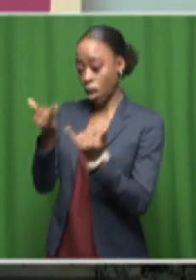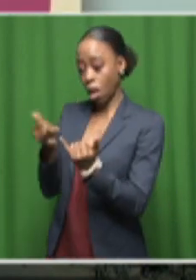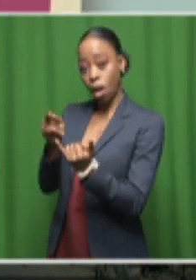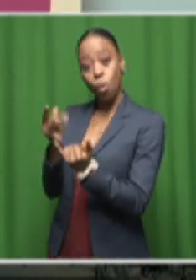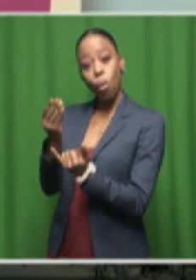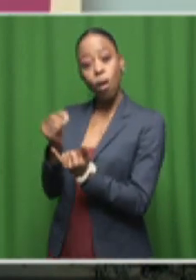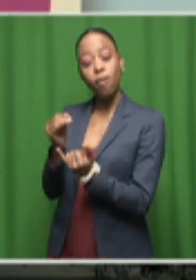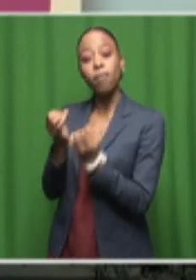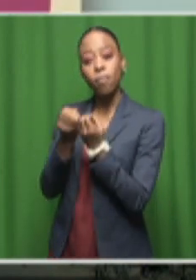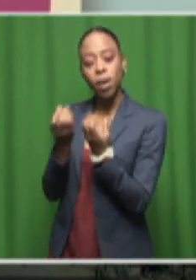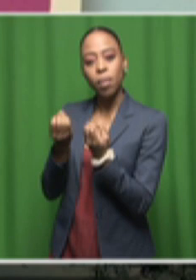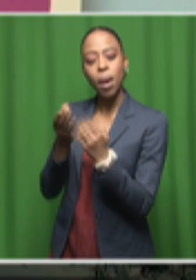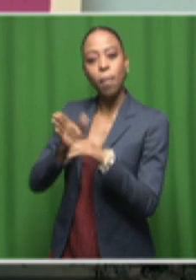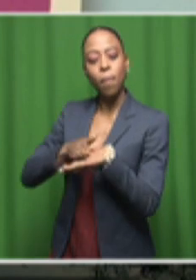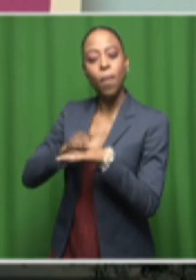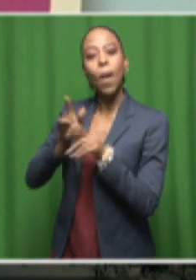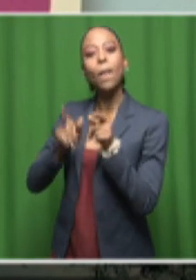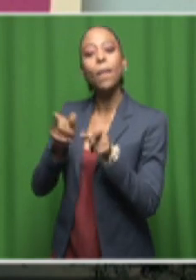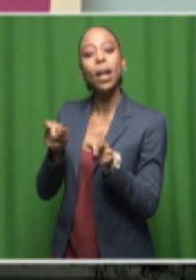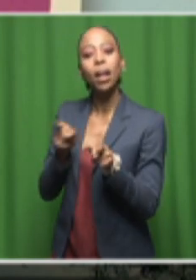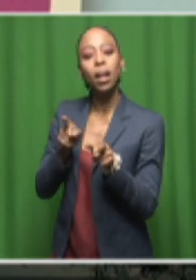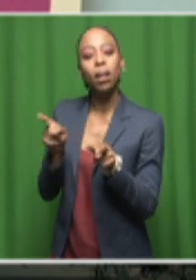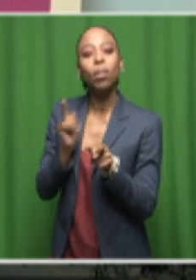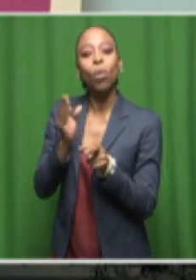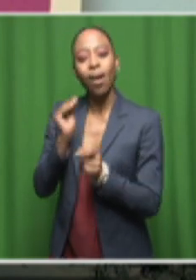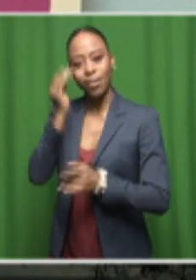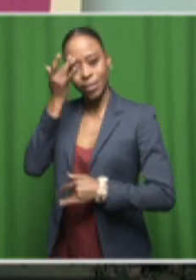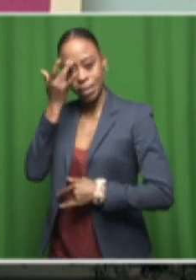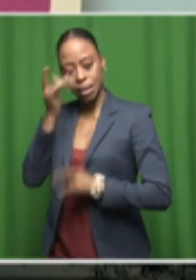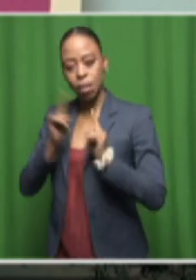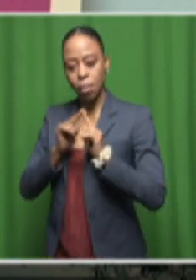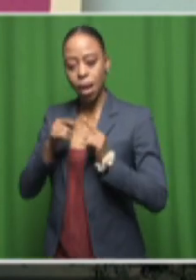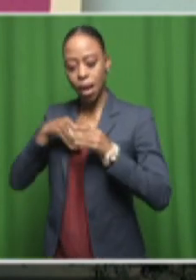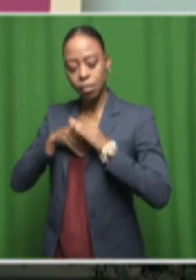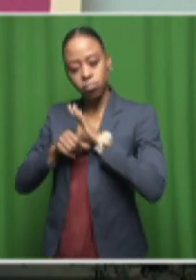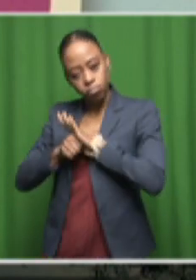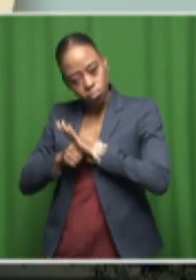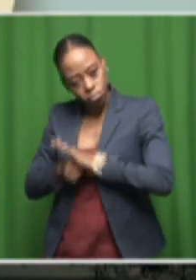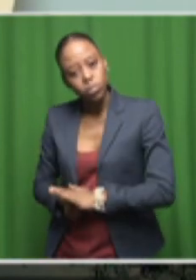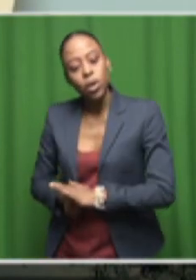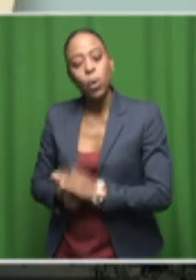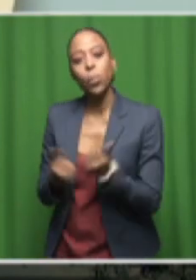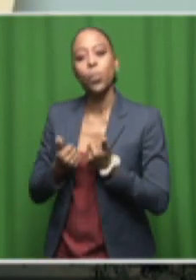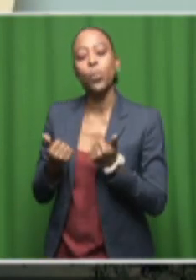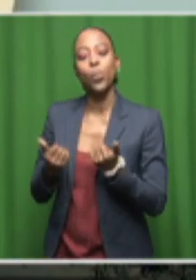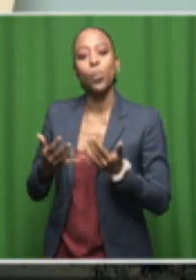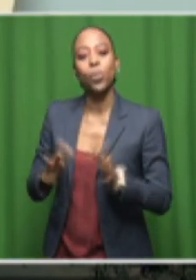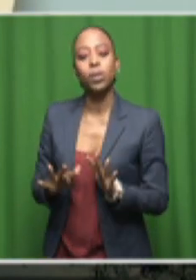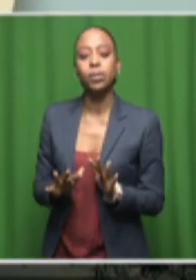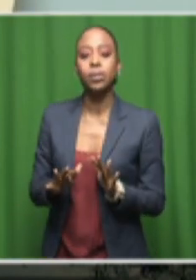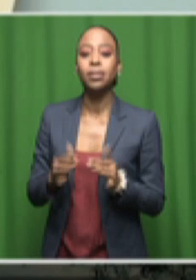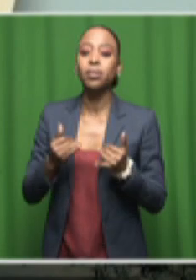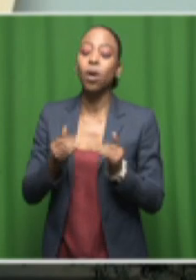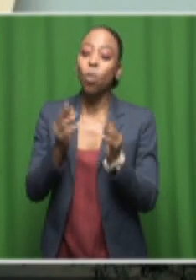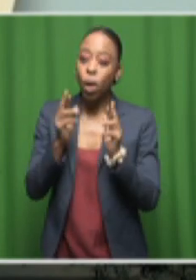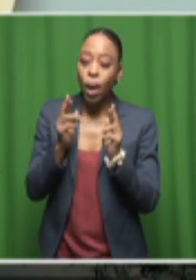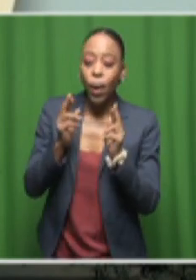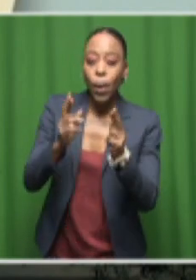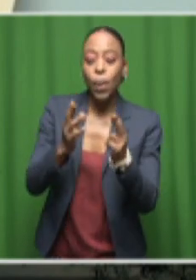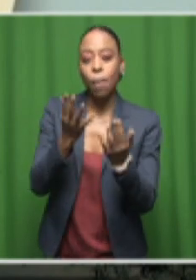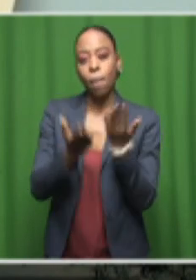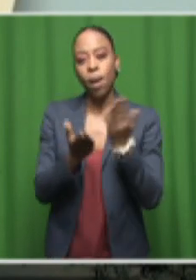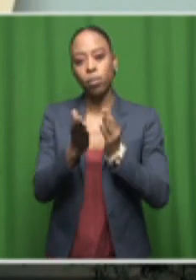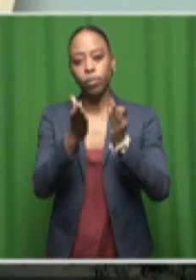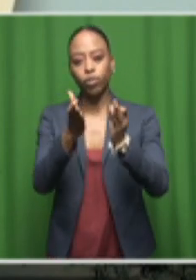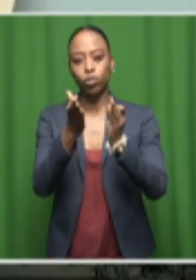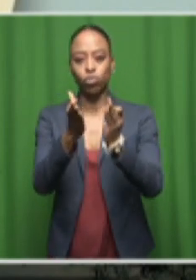got many more people living with their viral load suppressed, and we're really looking forward, projecting that